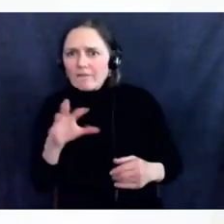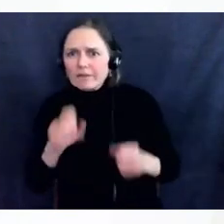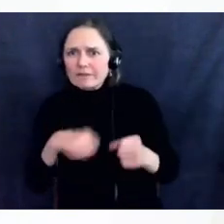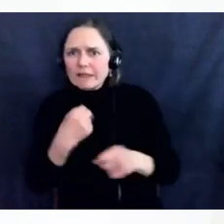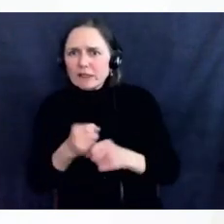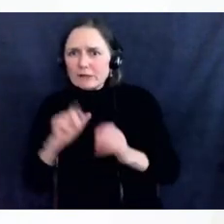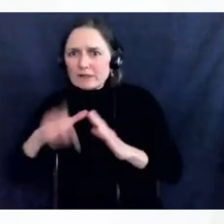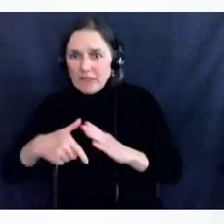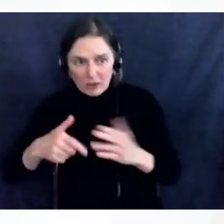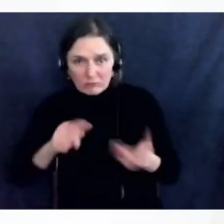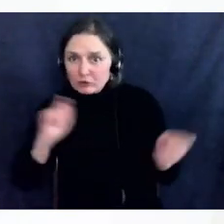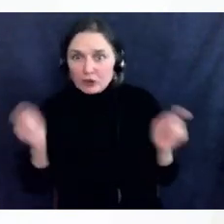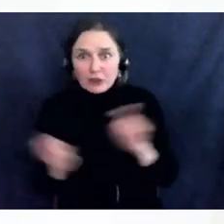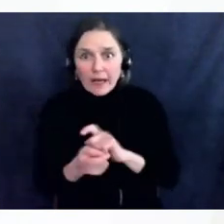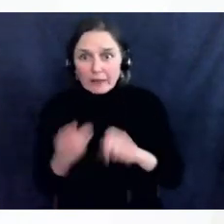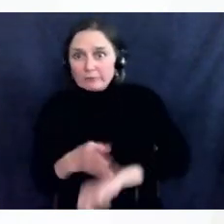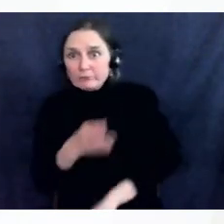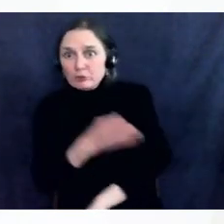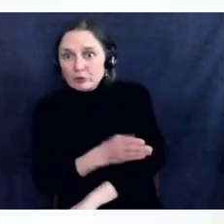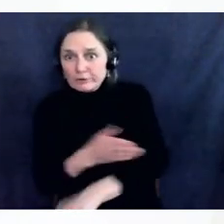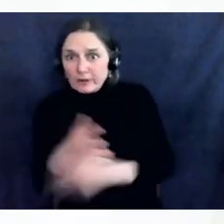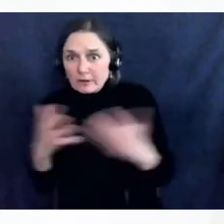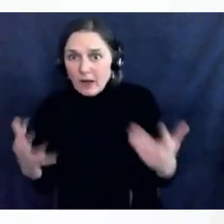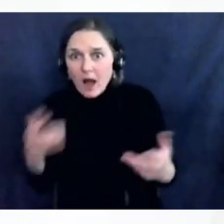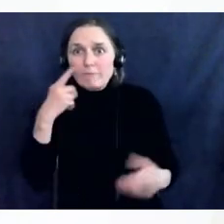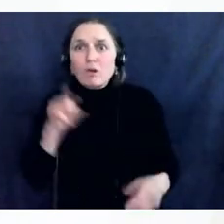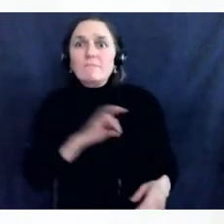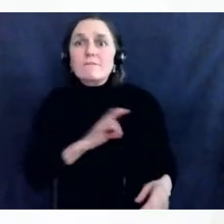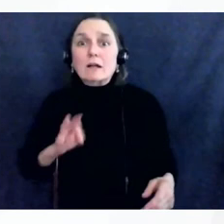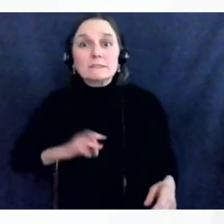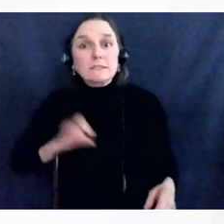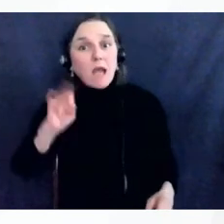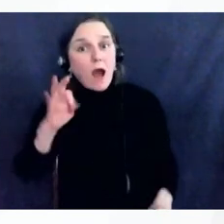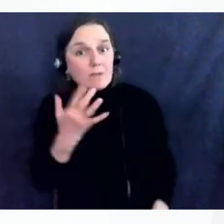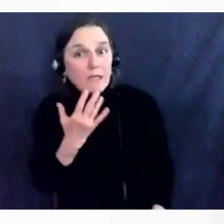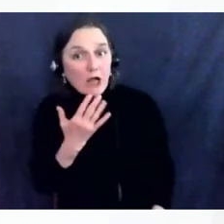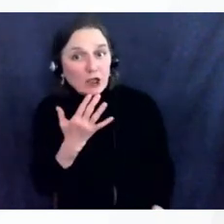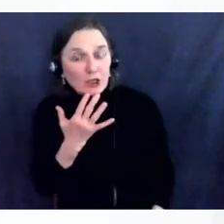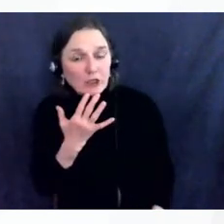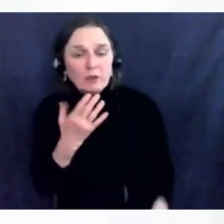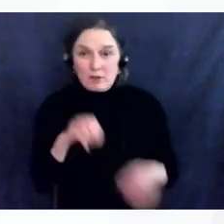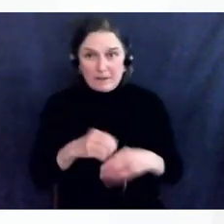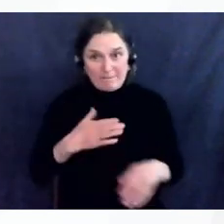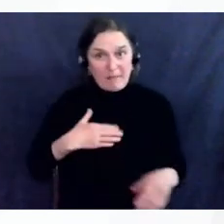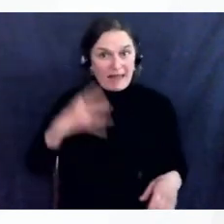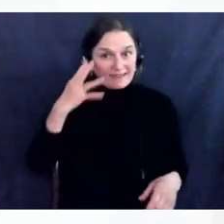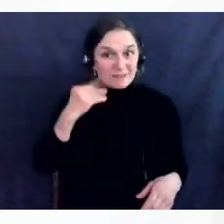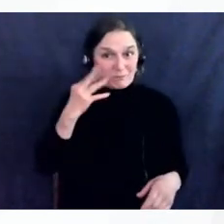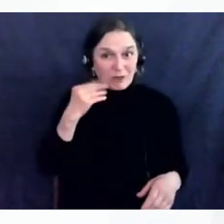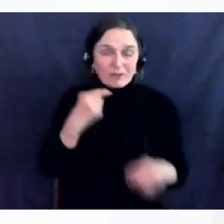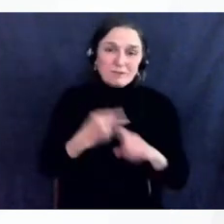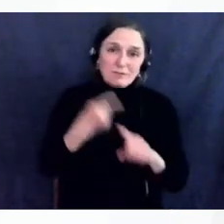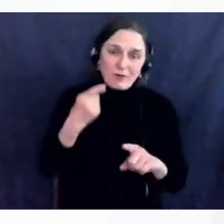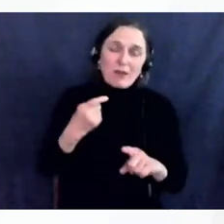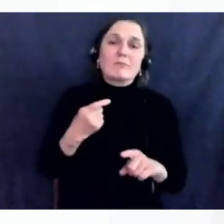my own area of science and engineering, the answer, sadly, for the most part, is no.